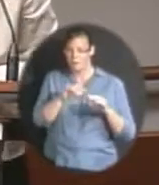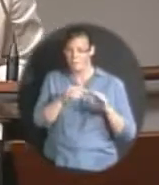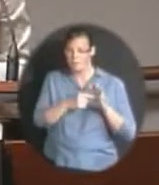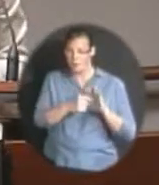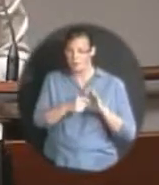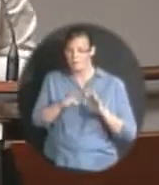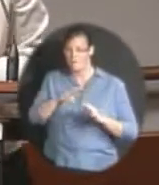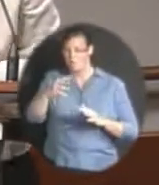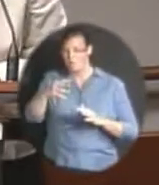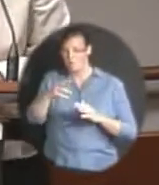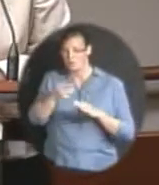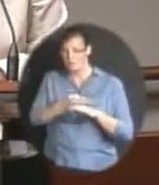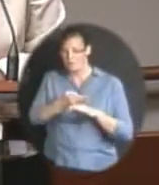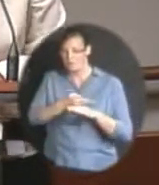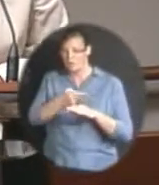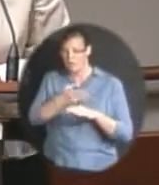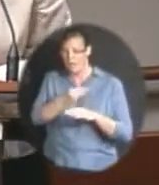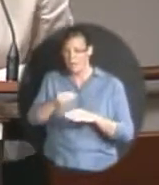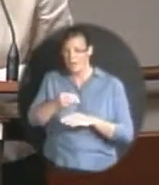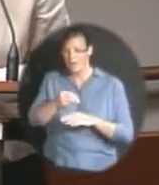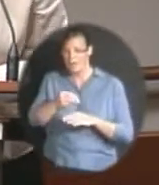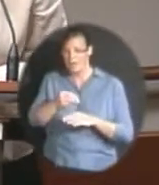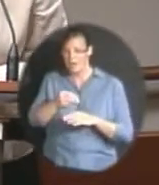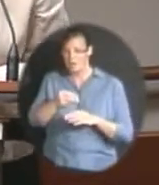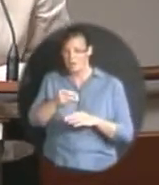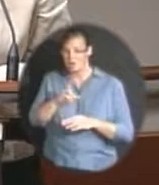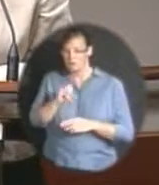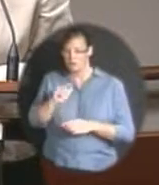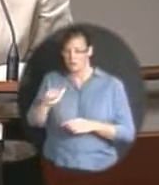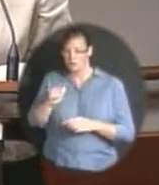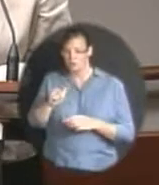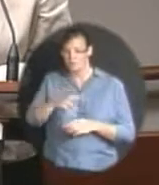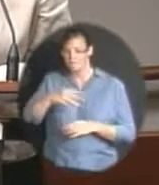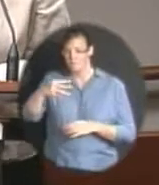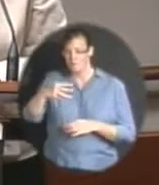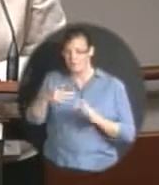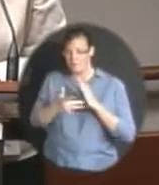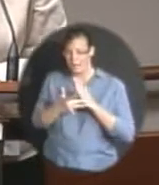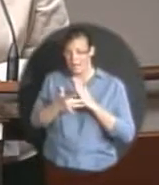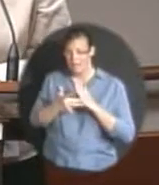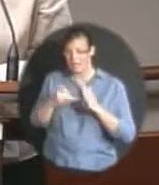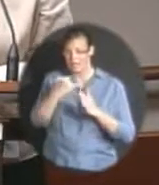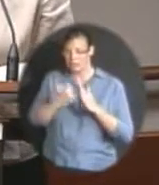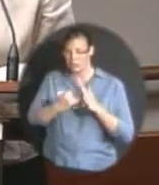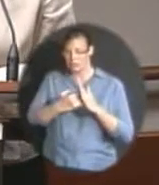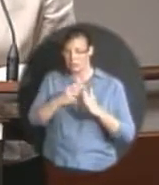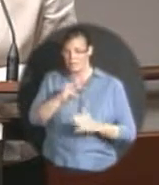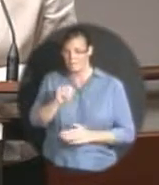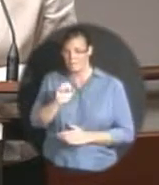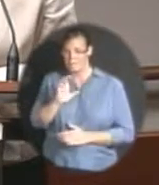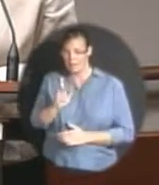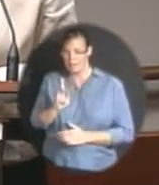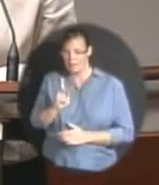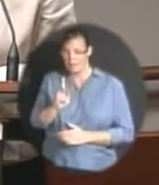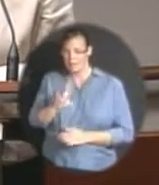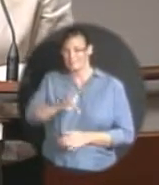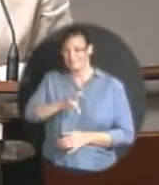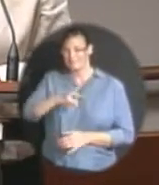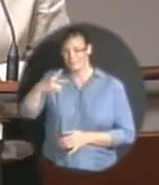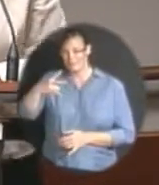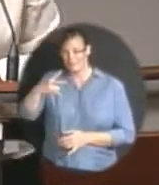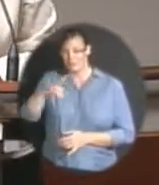construction renovation, and 7th in manufacturing prototype. Rachel Dennis placed 4th in technical sketching, and Mac Wendling placed 7th